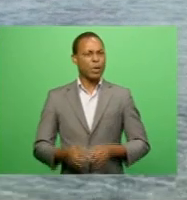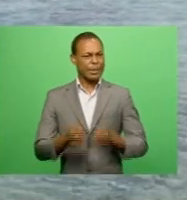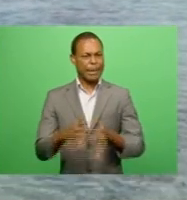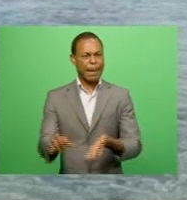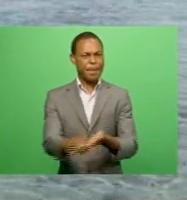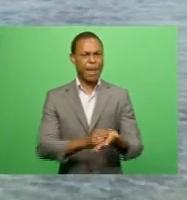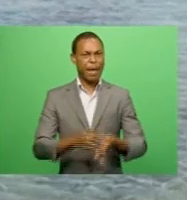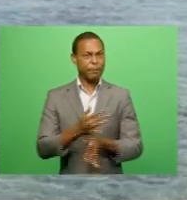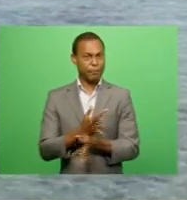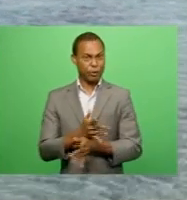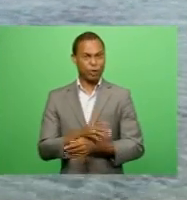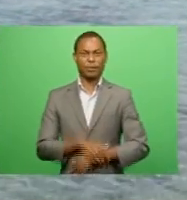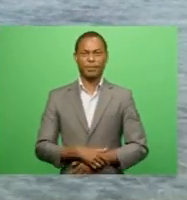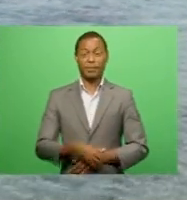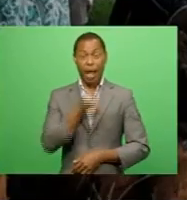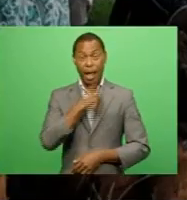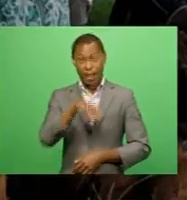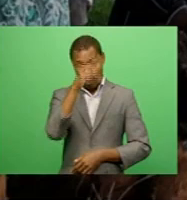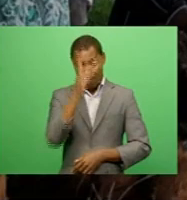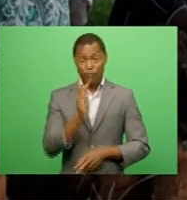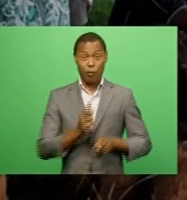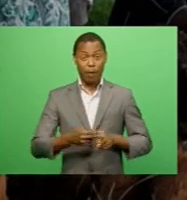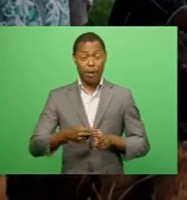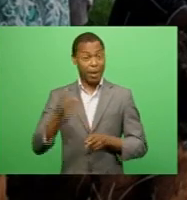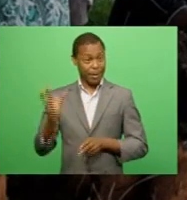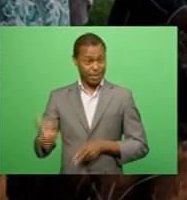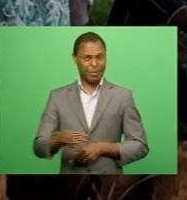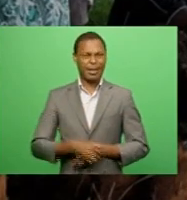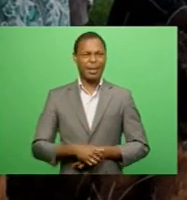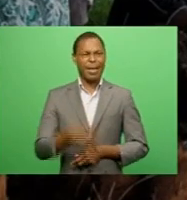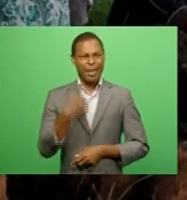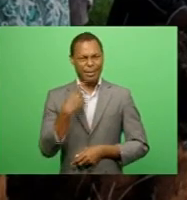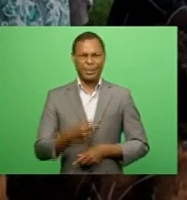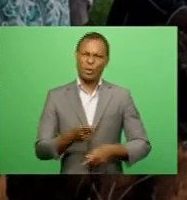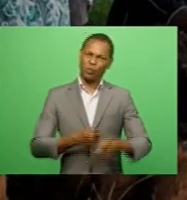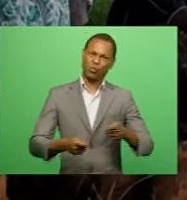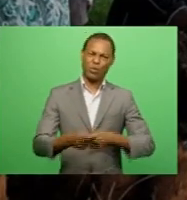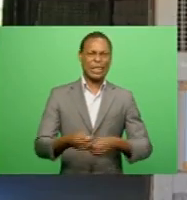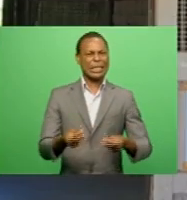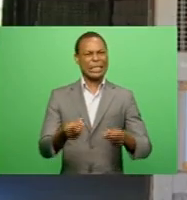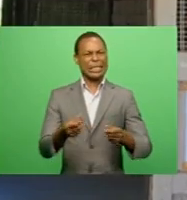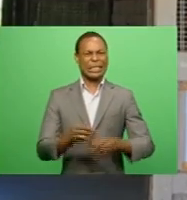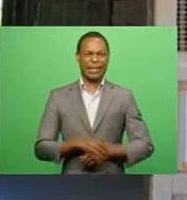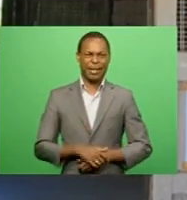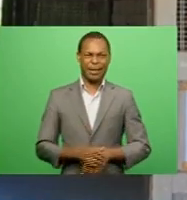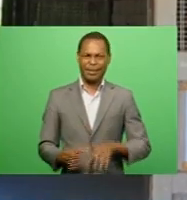there. Kandavu farmers say the trading has become easier and more convenient.